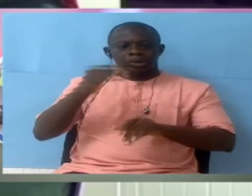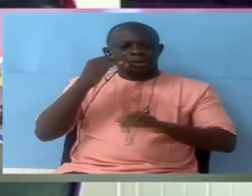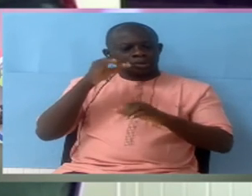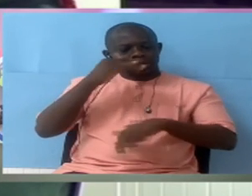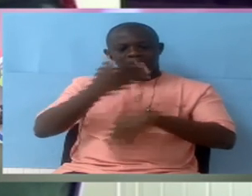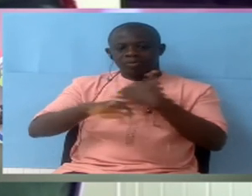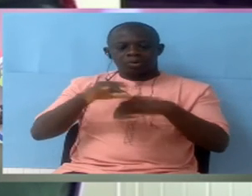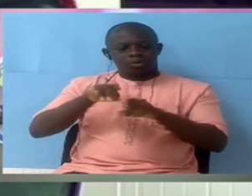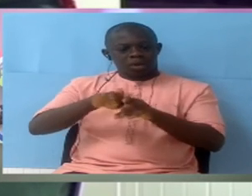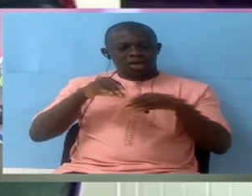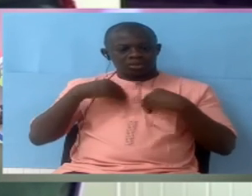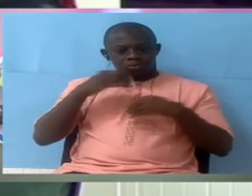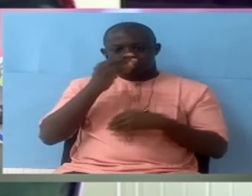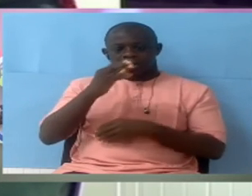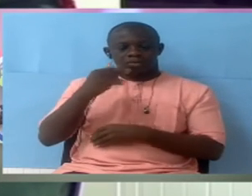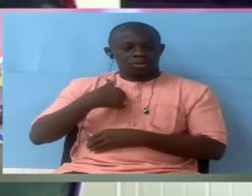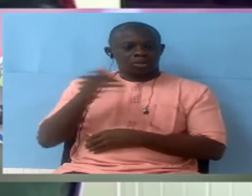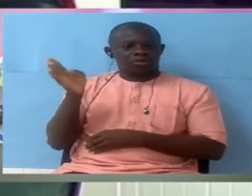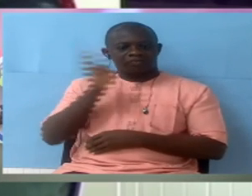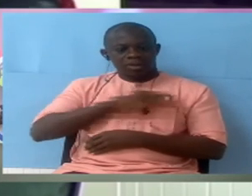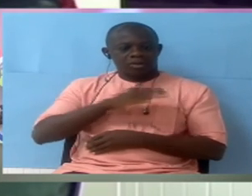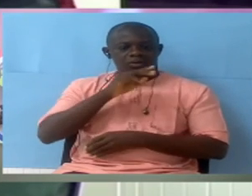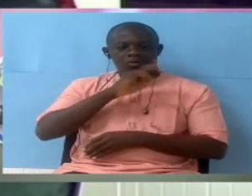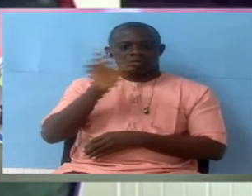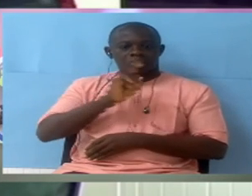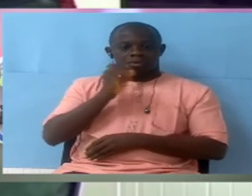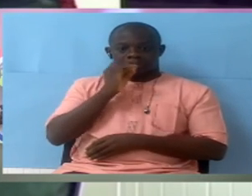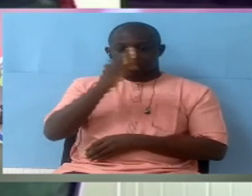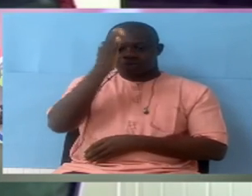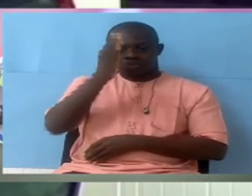deugël dal ne man lima wax du diga.